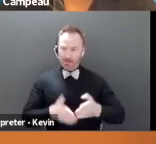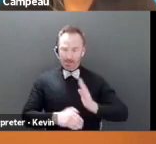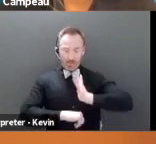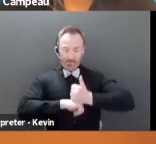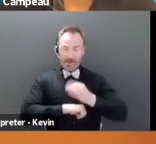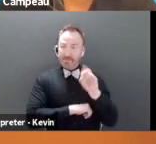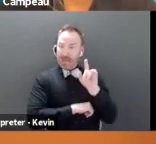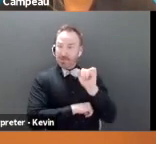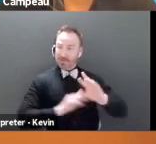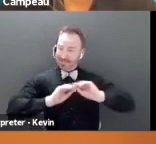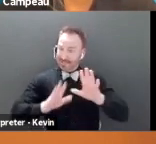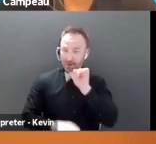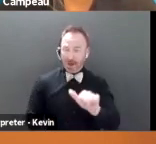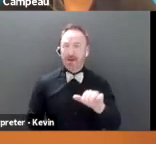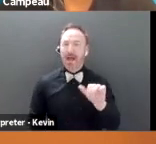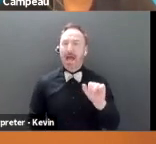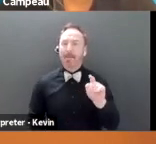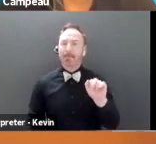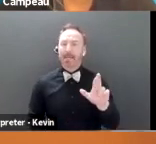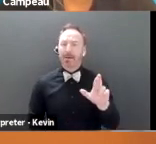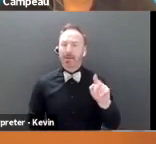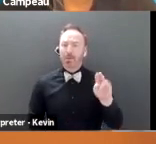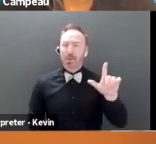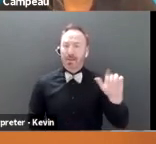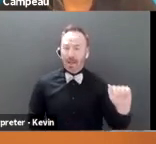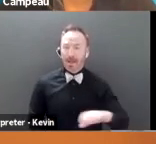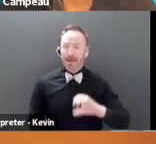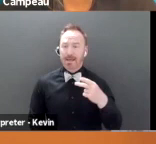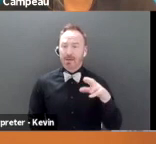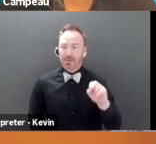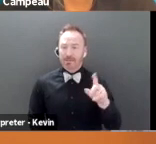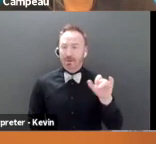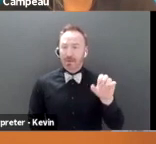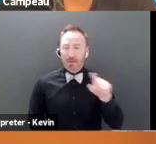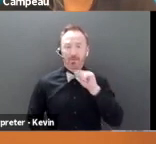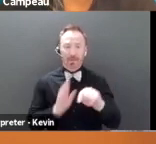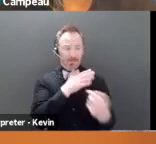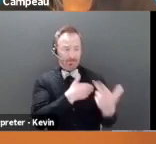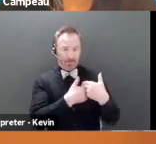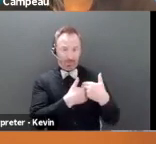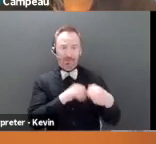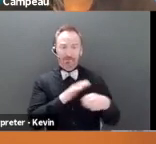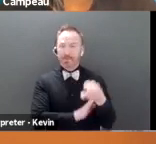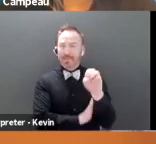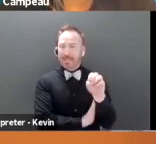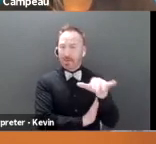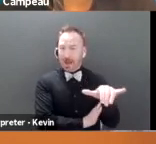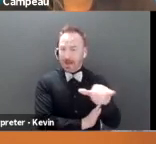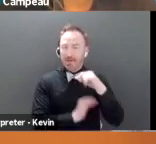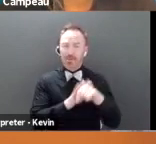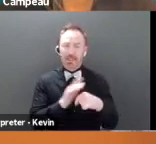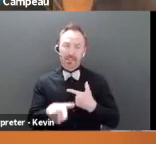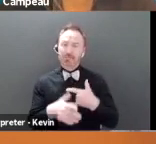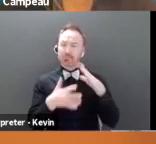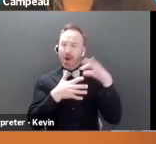Ameer Abdulla and Chris Chipman are joining us here today from EY, from Ernst & Young, today to teach us about the options and considerations when deciding